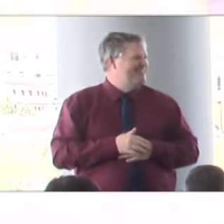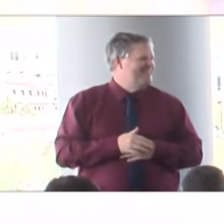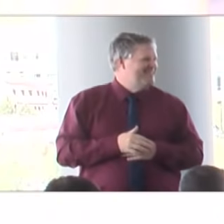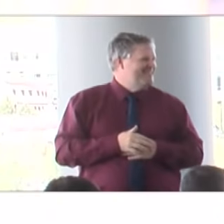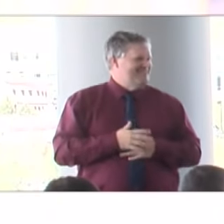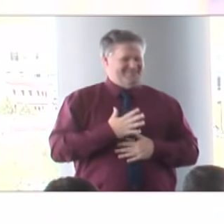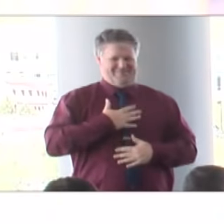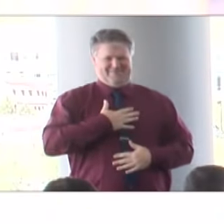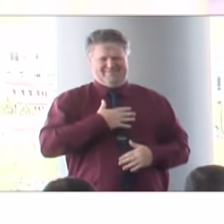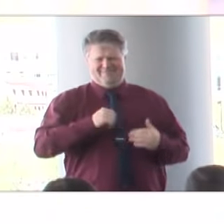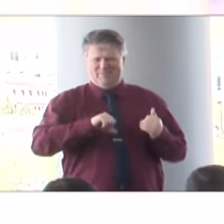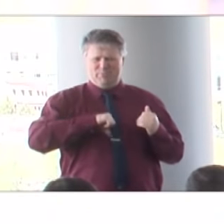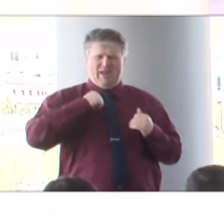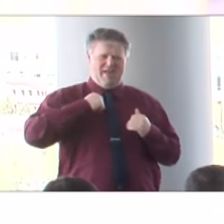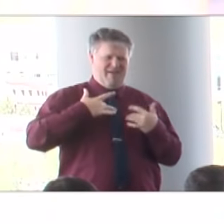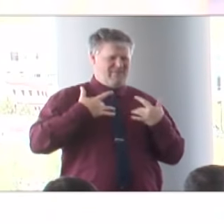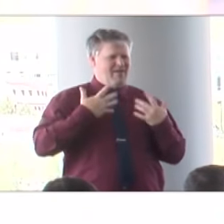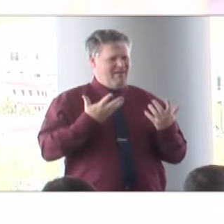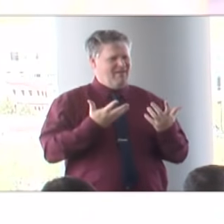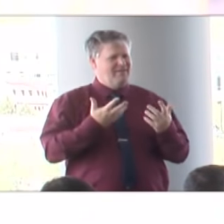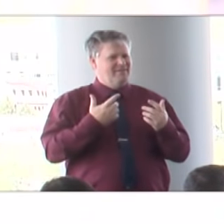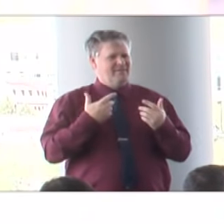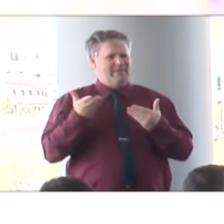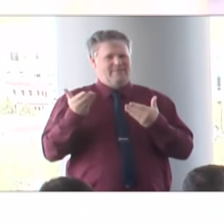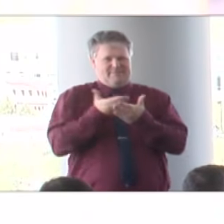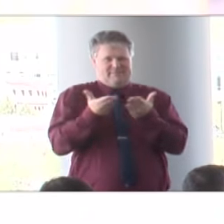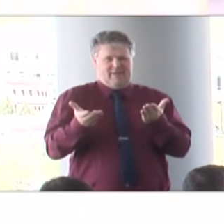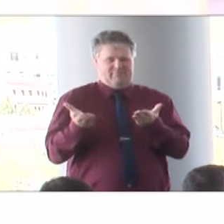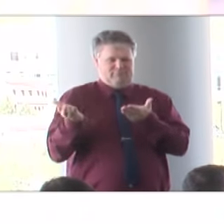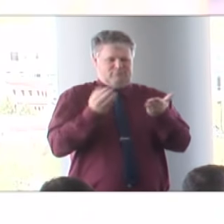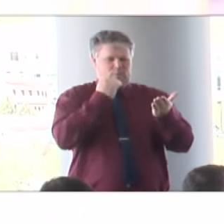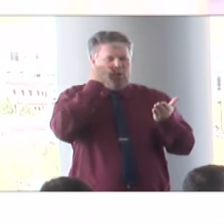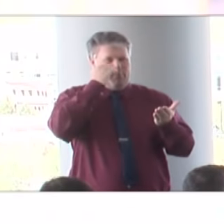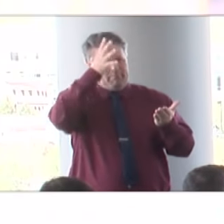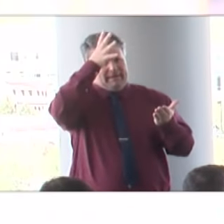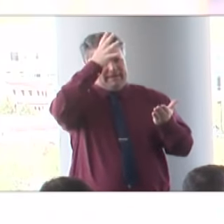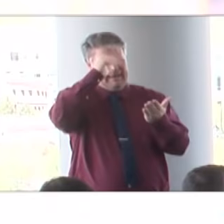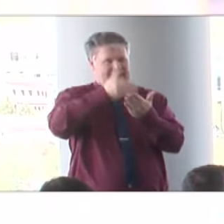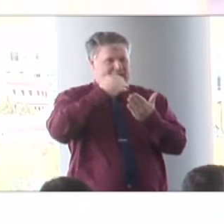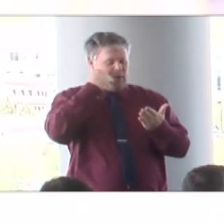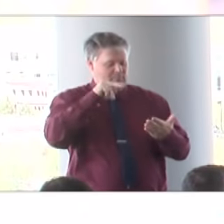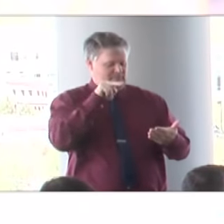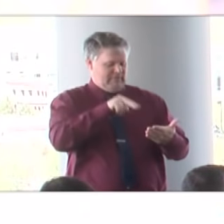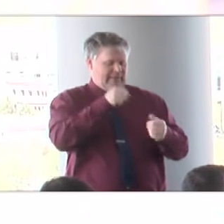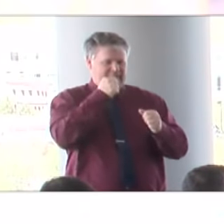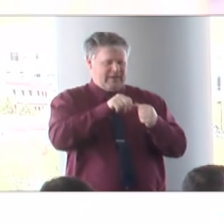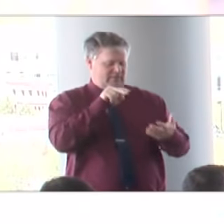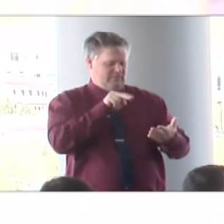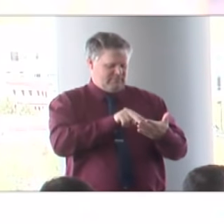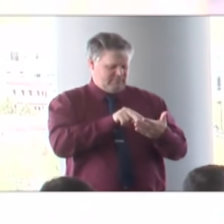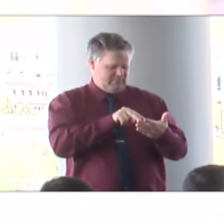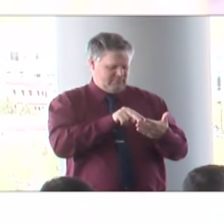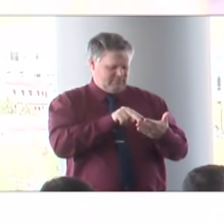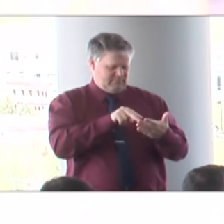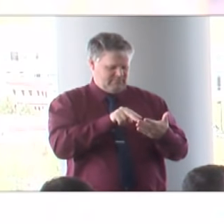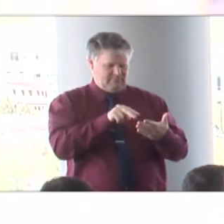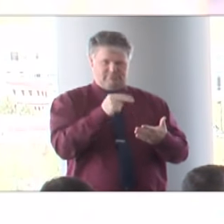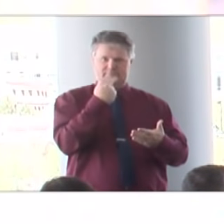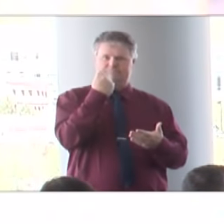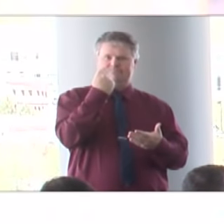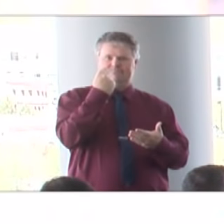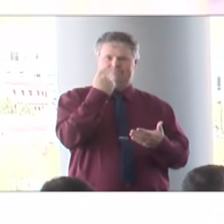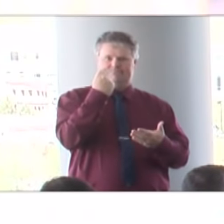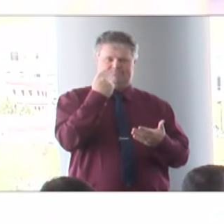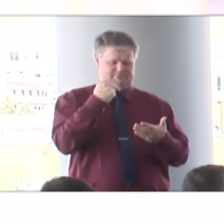So I felt proud, nonetheless, and I brought these materials home, and my dad came home, and he looked at the letter, and he looked at me, and he